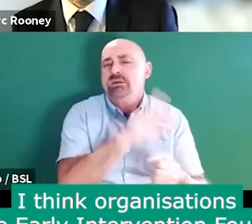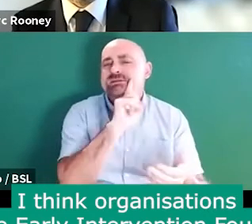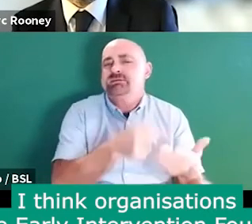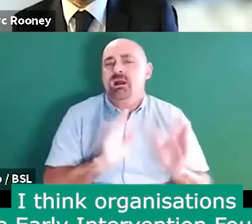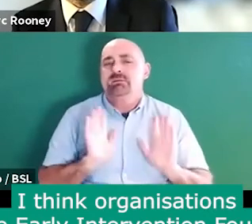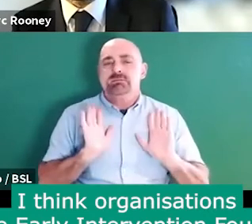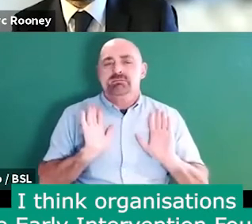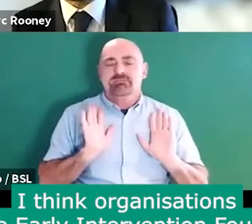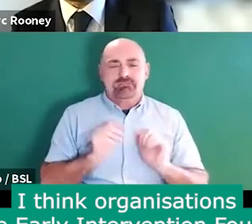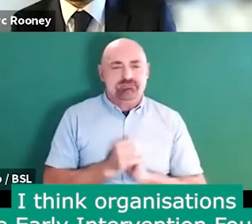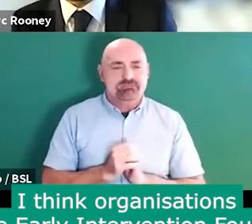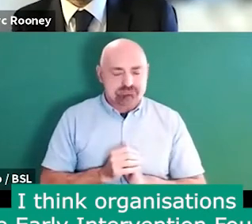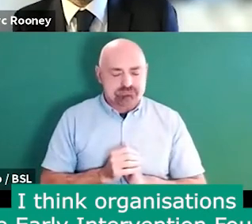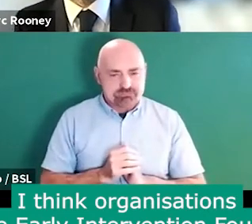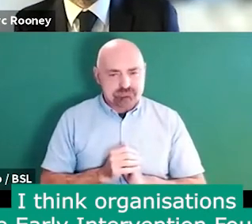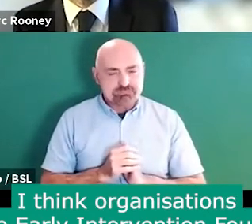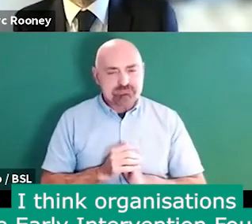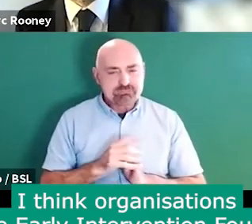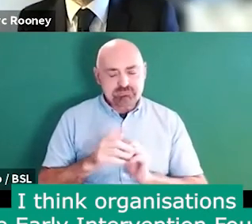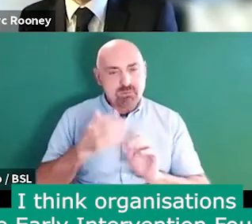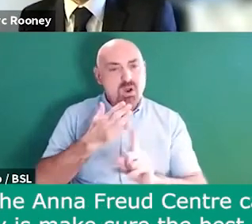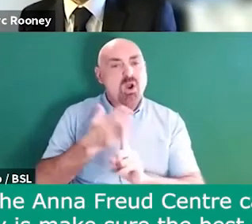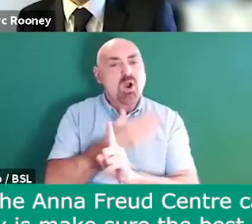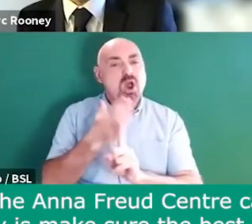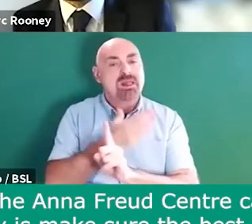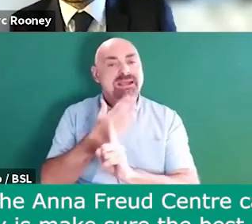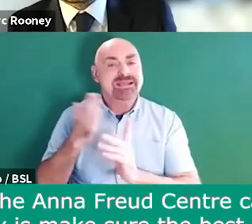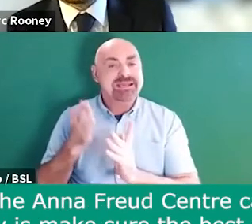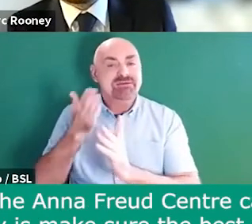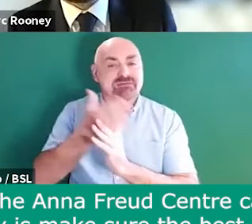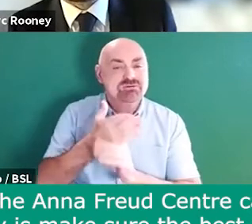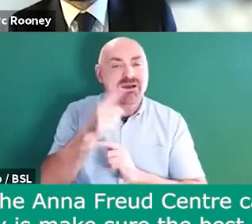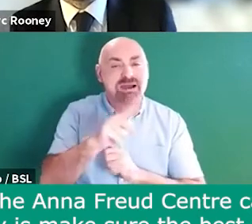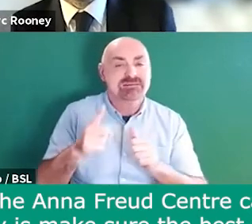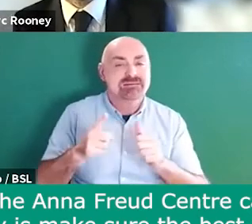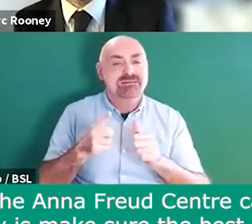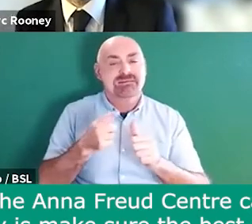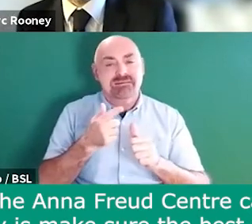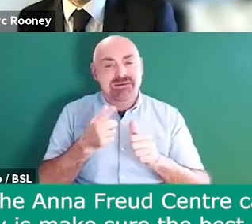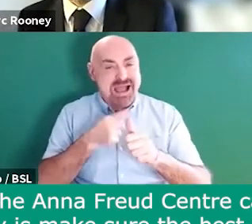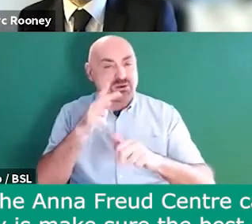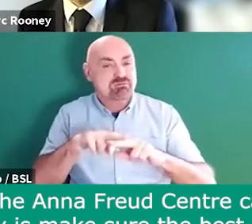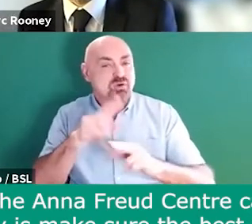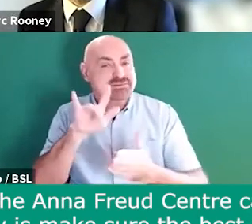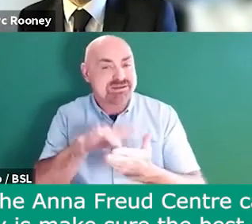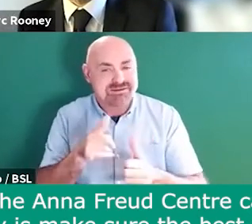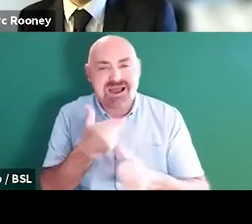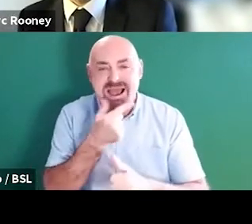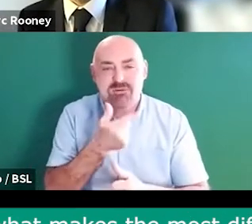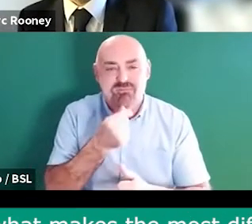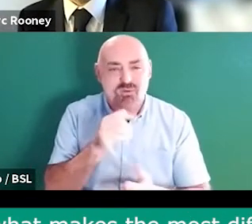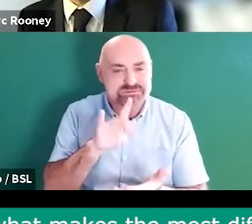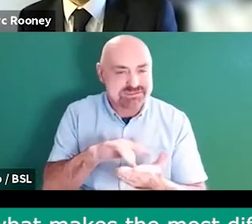think organisations like the Early Intervention Foundation and Anna Freud can do centrally is make sure the best